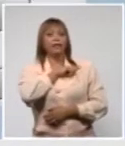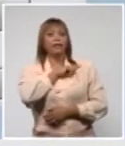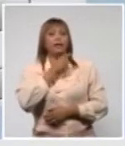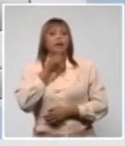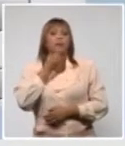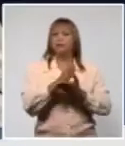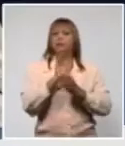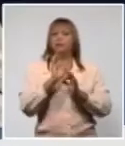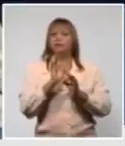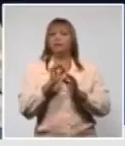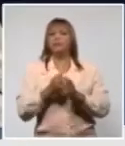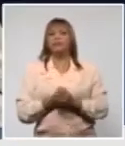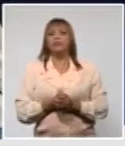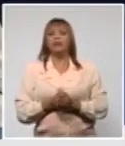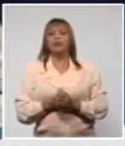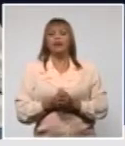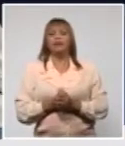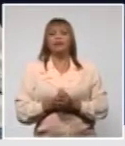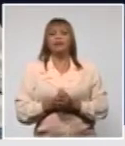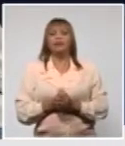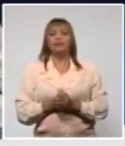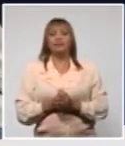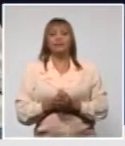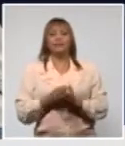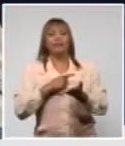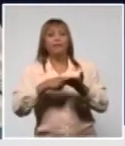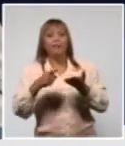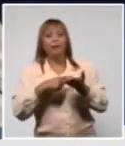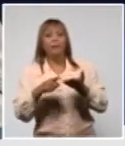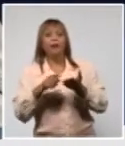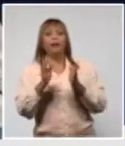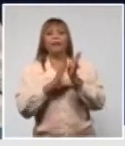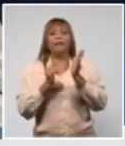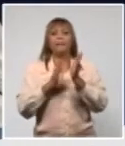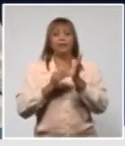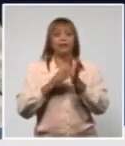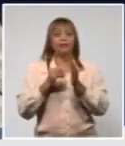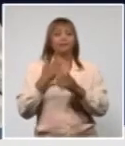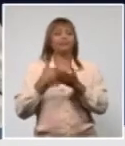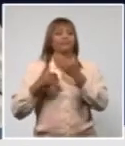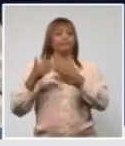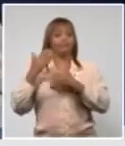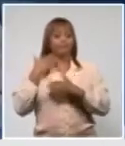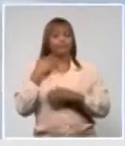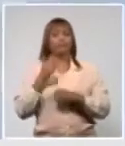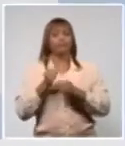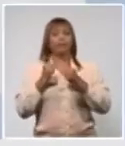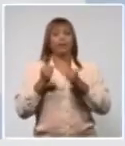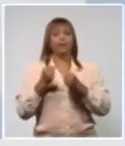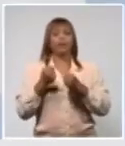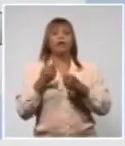2.92%. The Americas region continues to be the epicenter of the pandemic, with